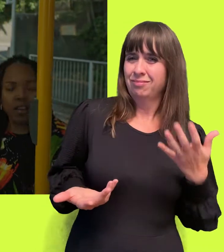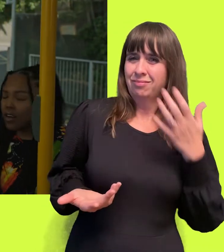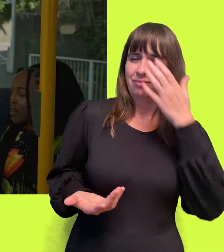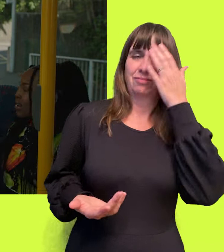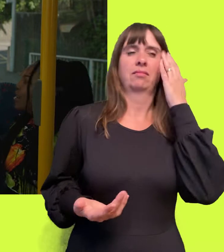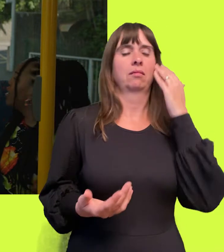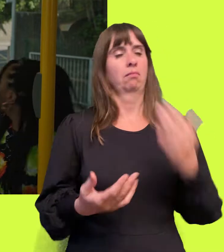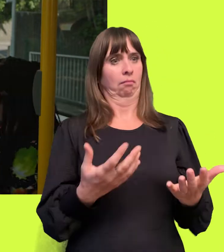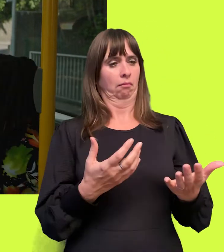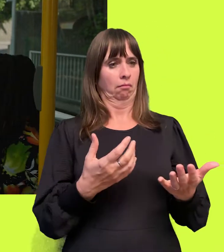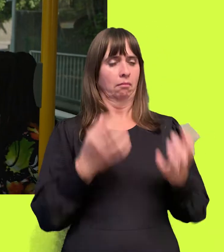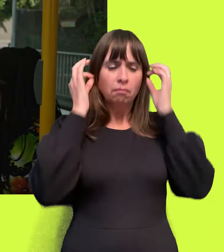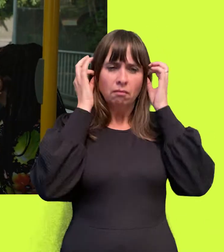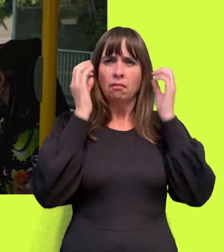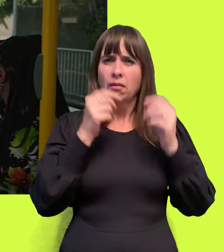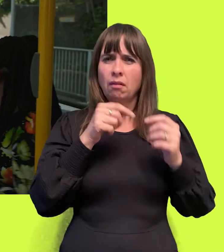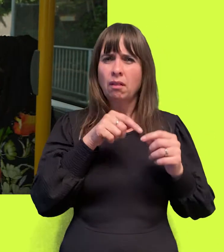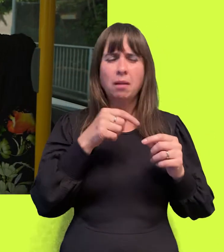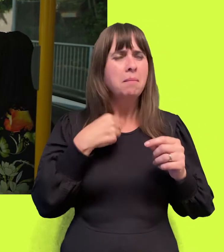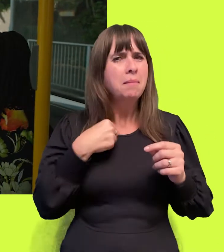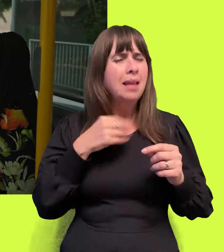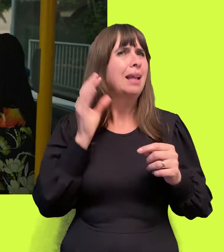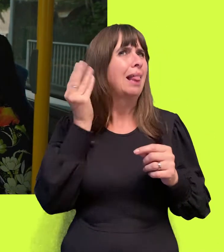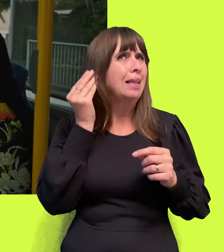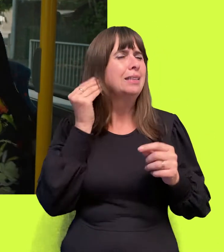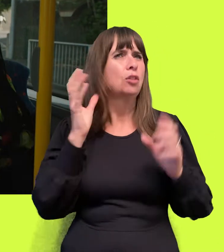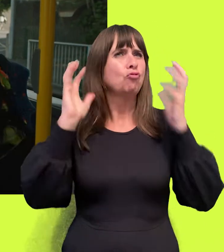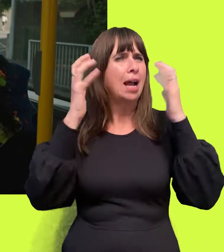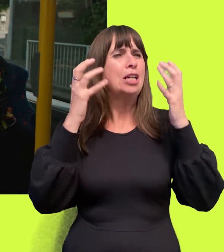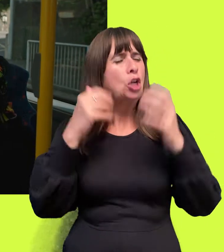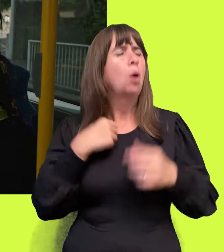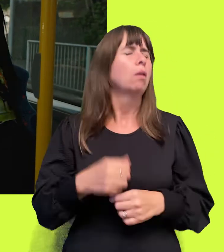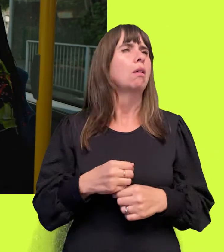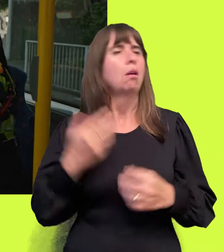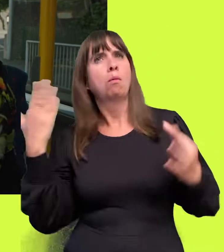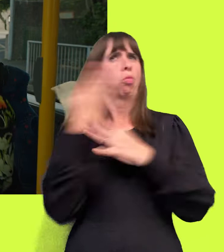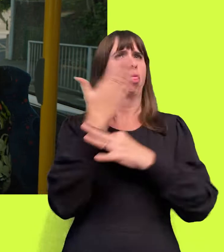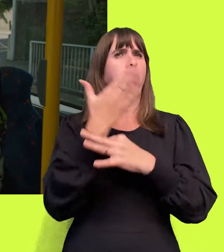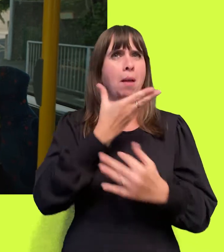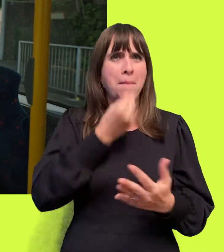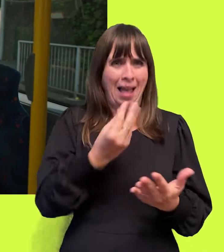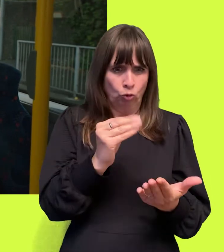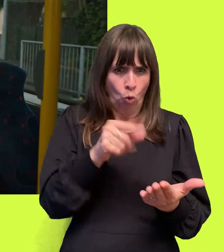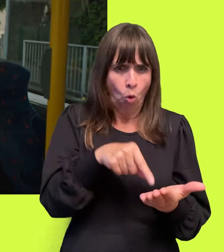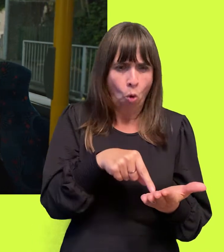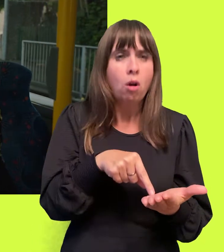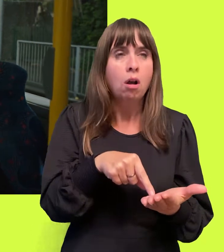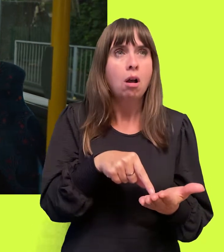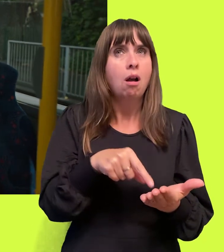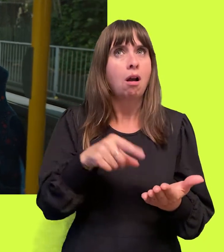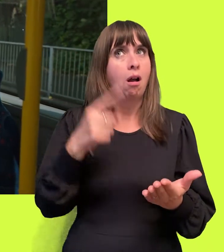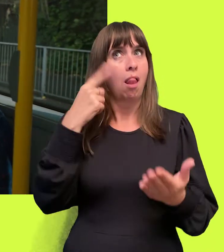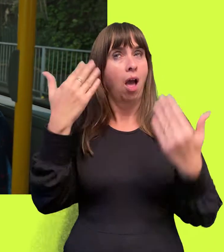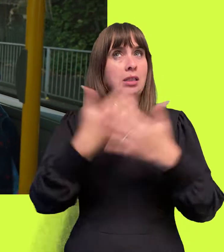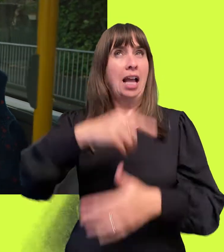That's weird. What, Bessie? I was just listening to the radio, then the sky came on. That storm over the bay last night? Quite the light show.